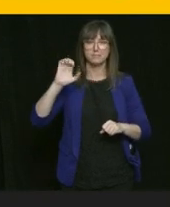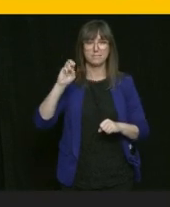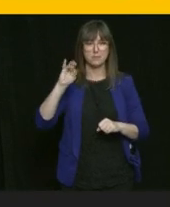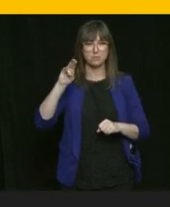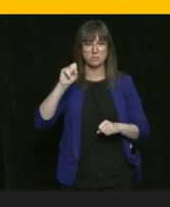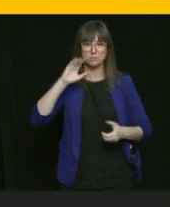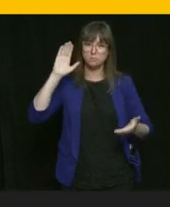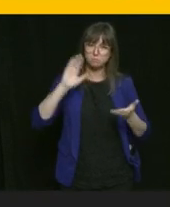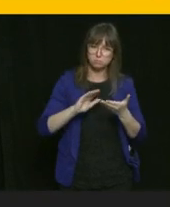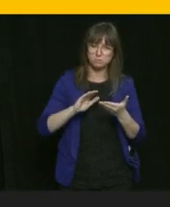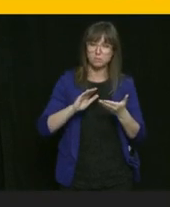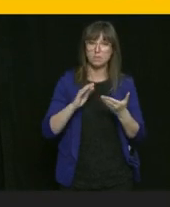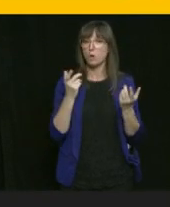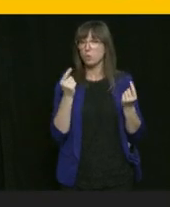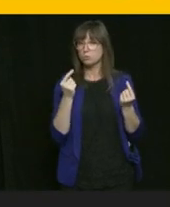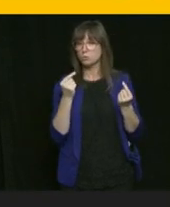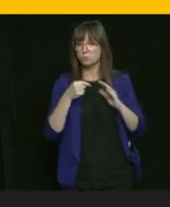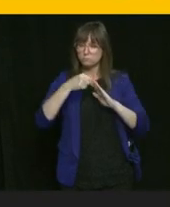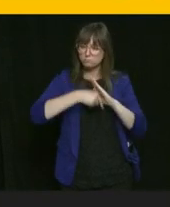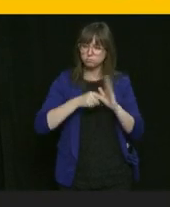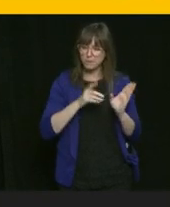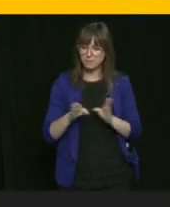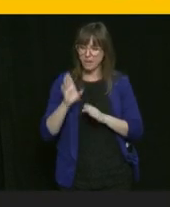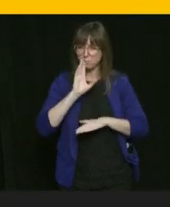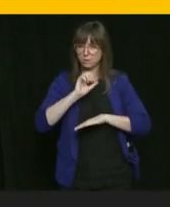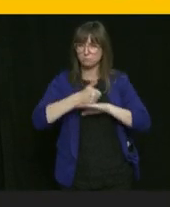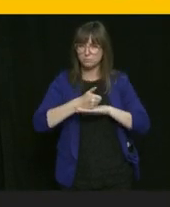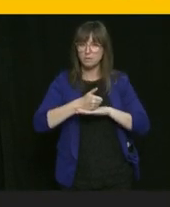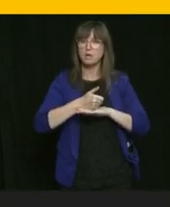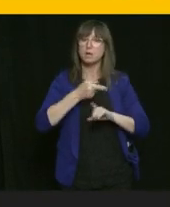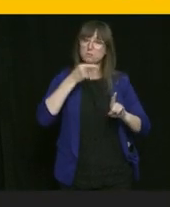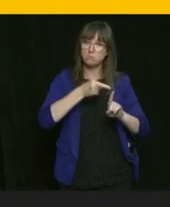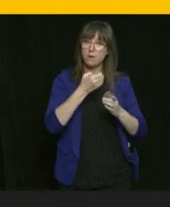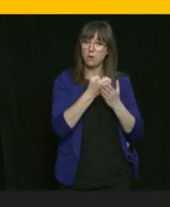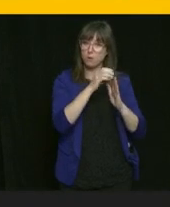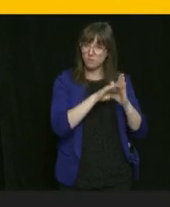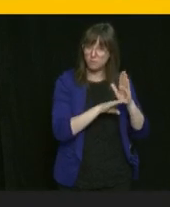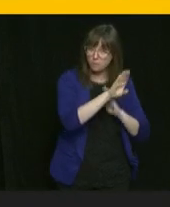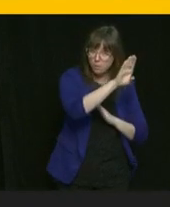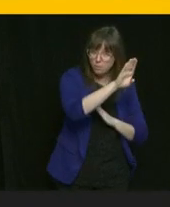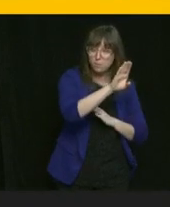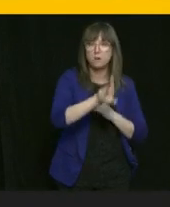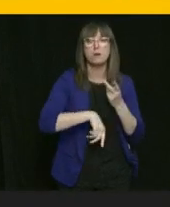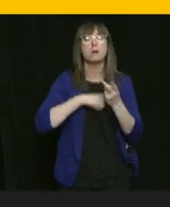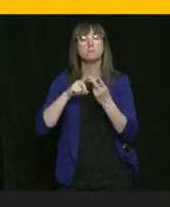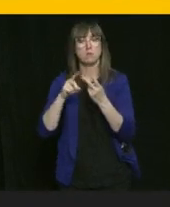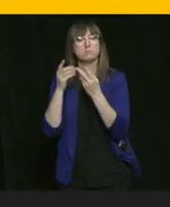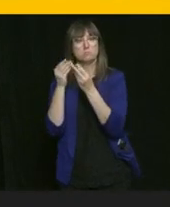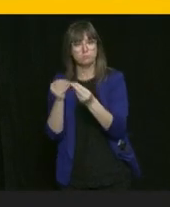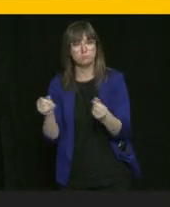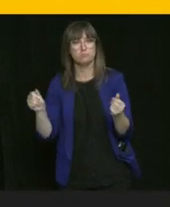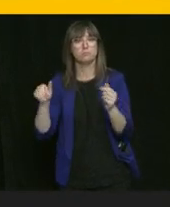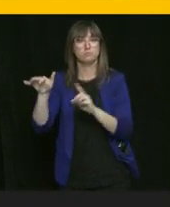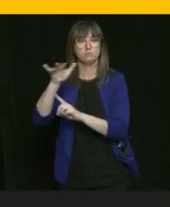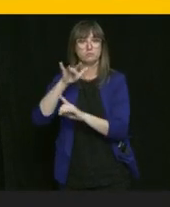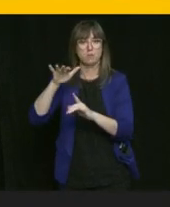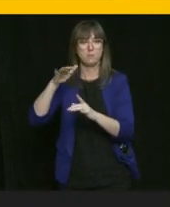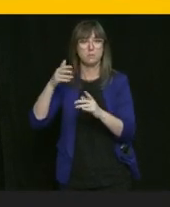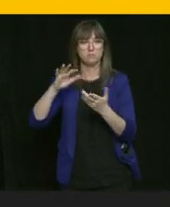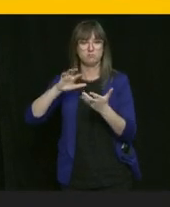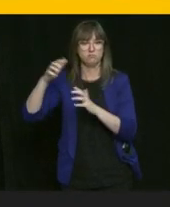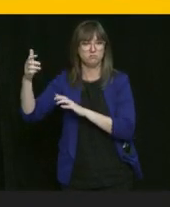comprehensive plan to grow our economy and at the same time fight climate change. Nous allons continuer de travailler avec